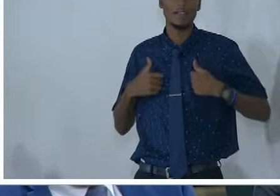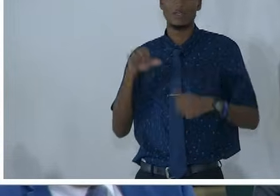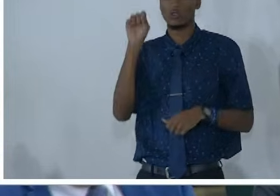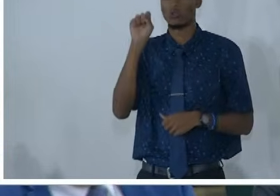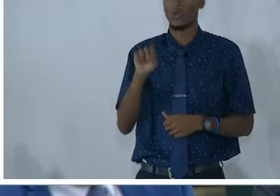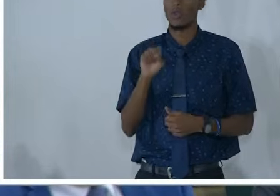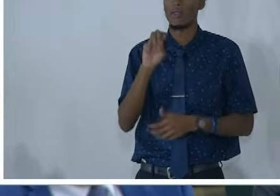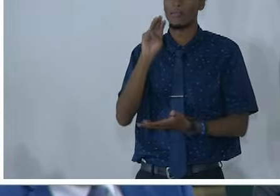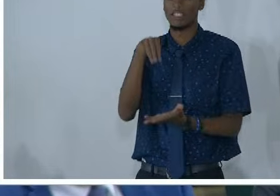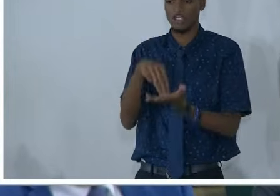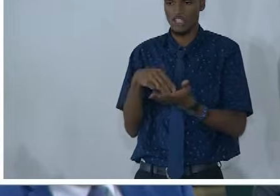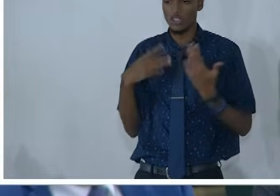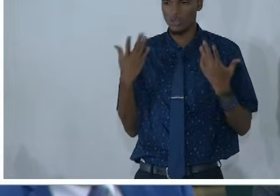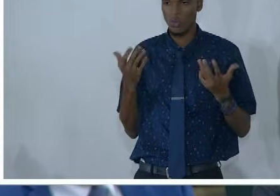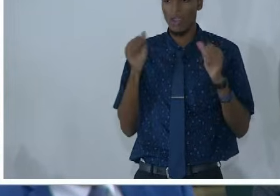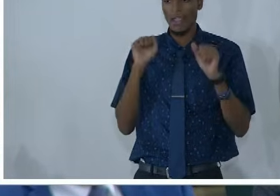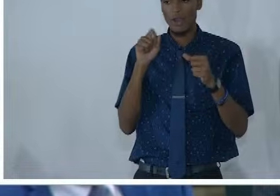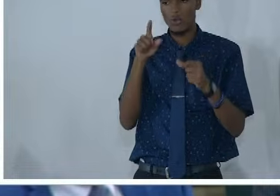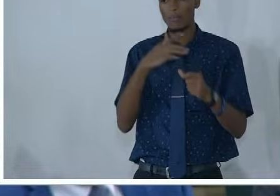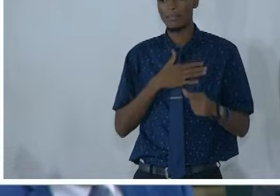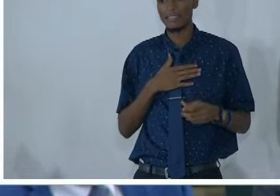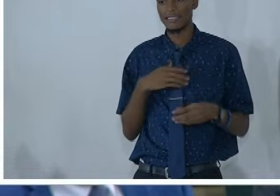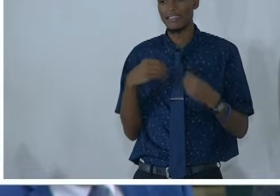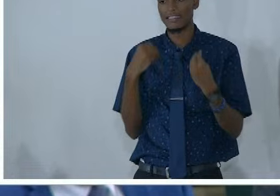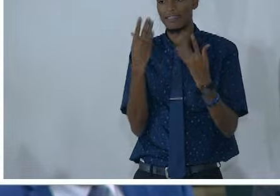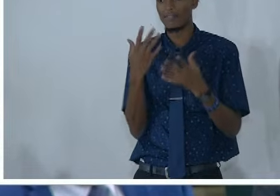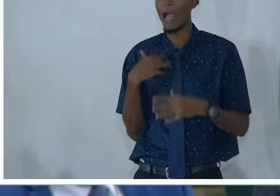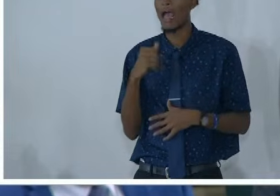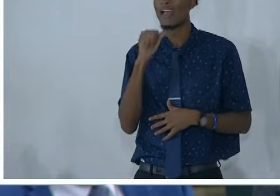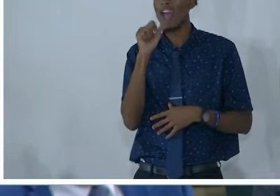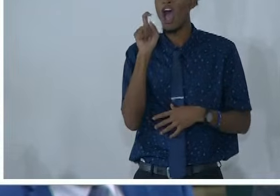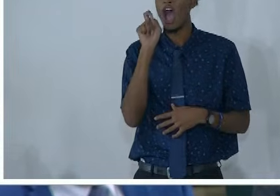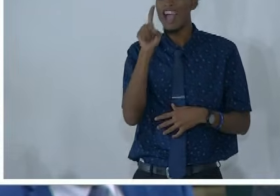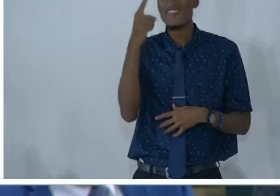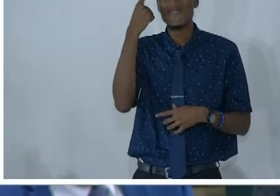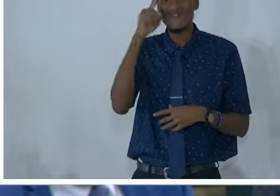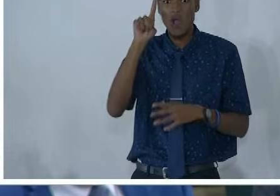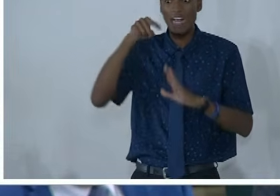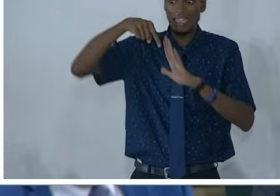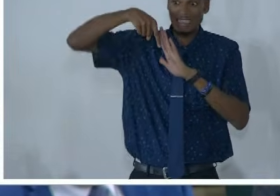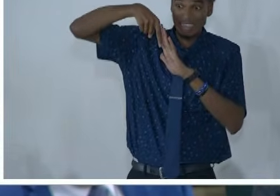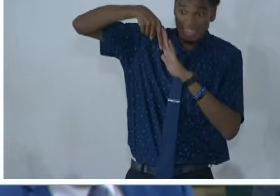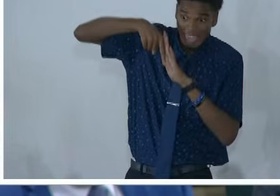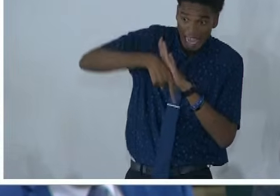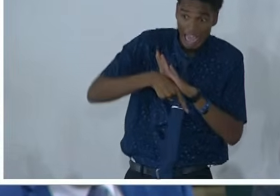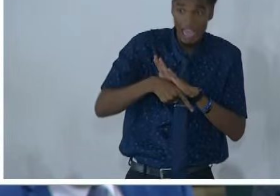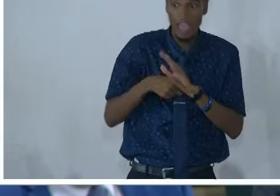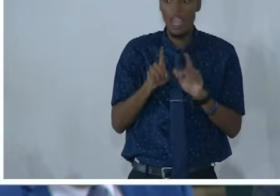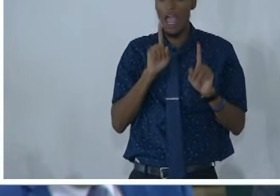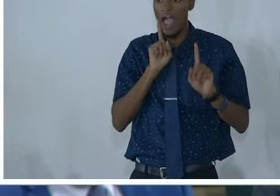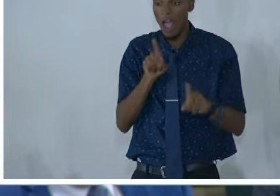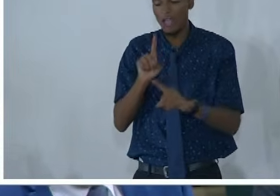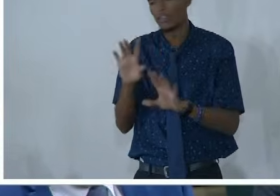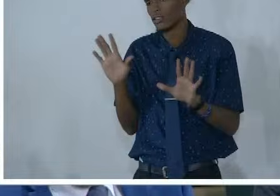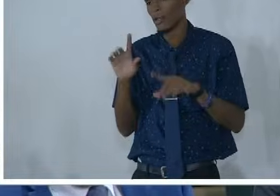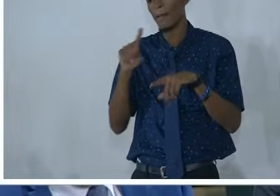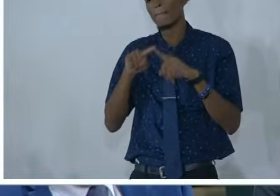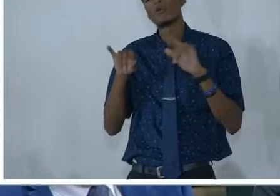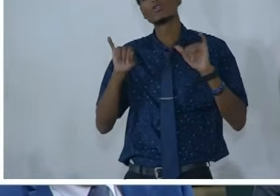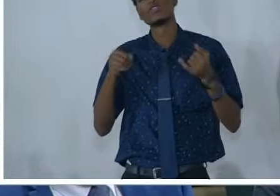you give, and I don't necessarily, I'm not asking you for details here, but could